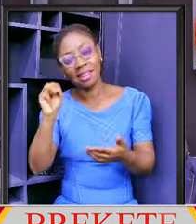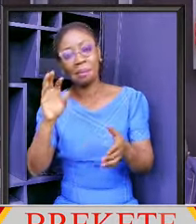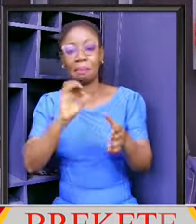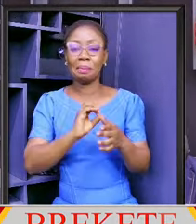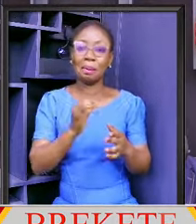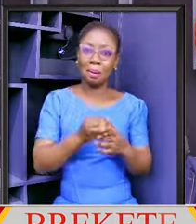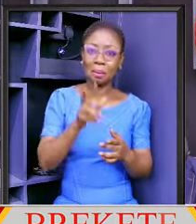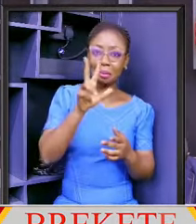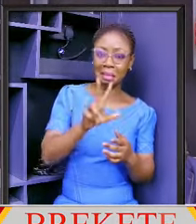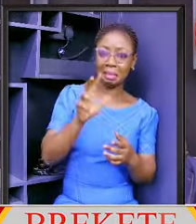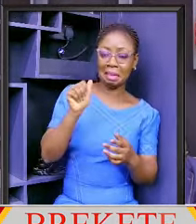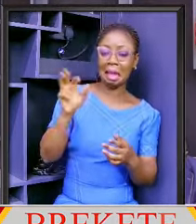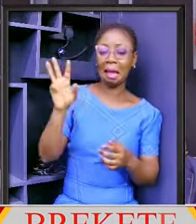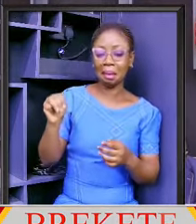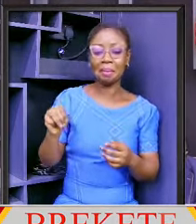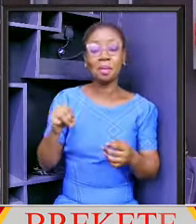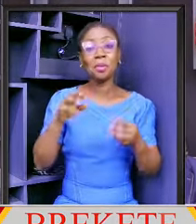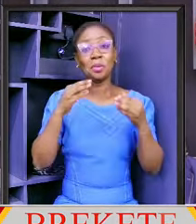get timing.